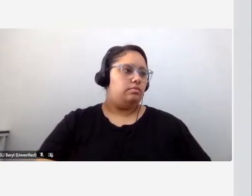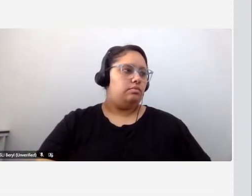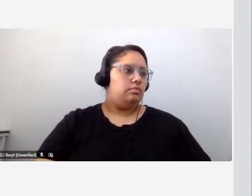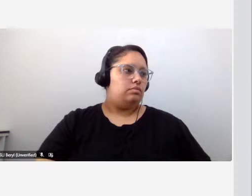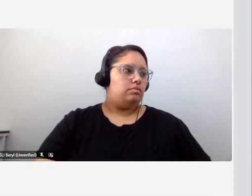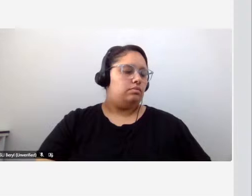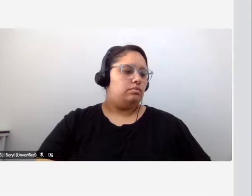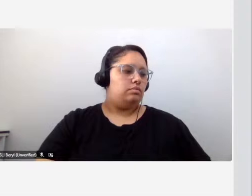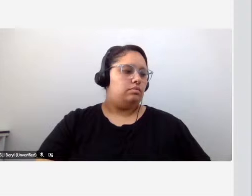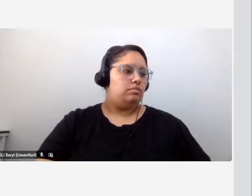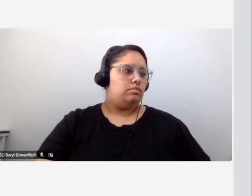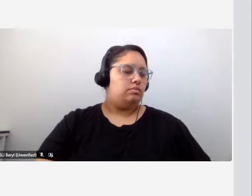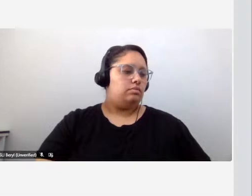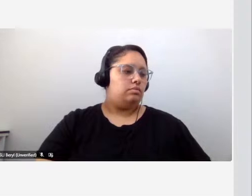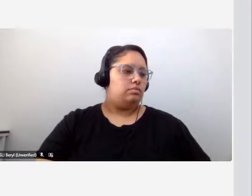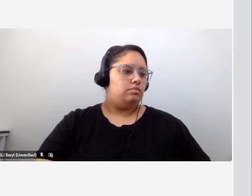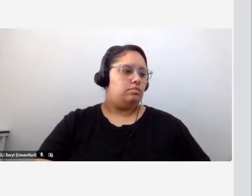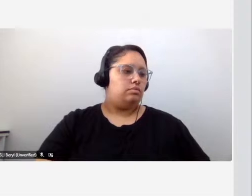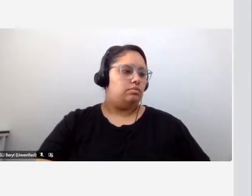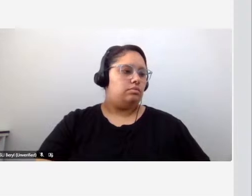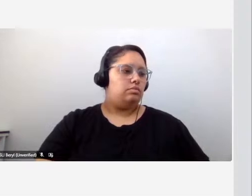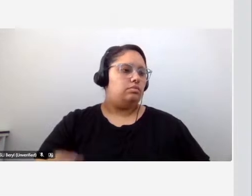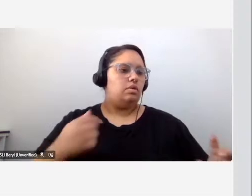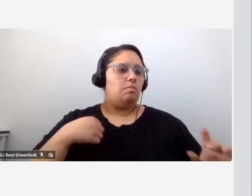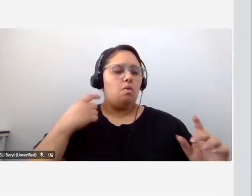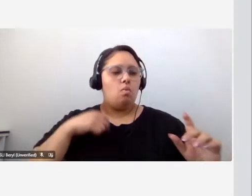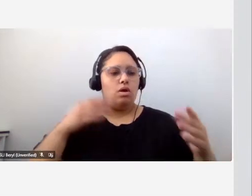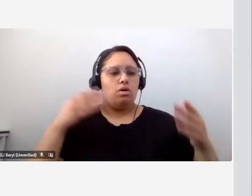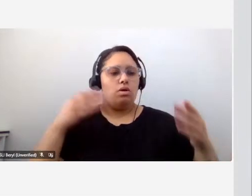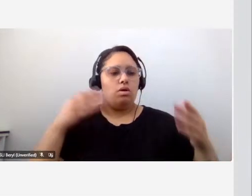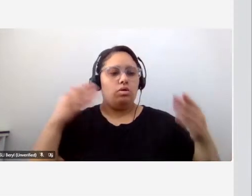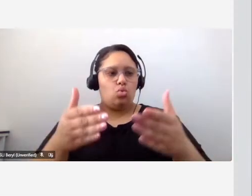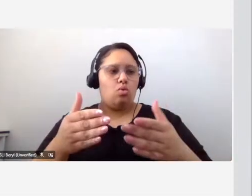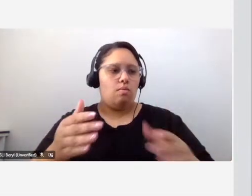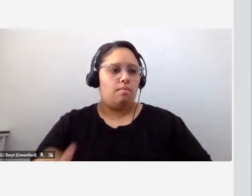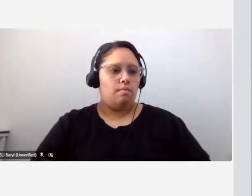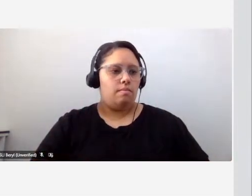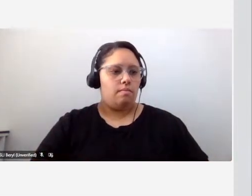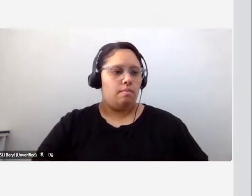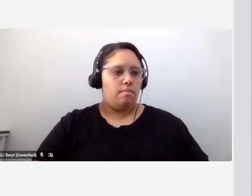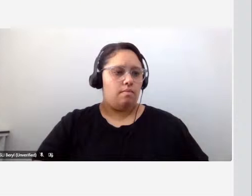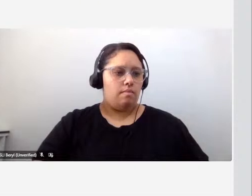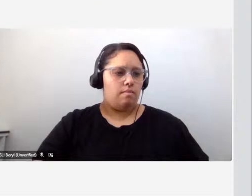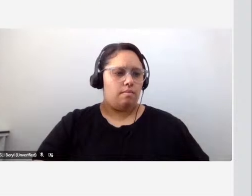Thank you, Chair. I just want to zoom onto the